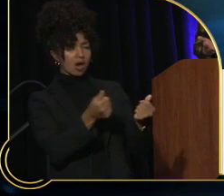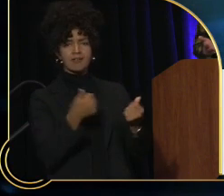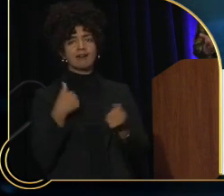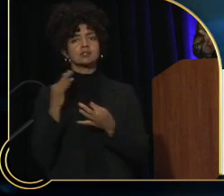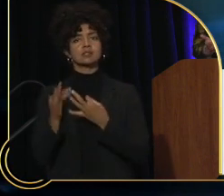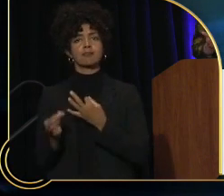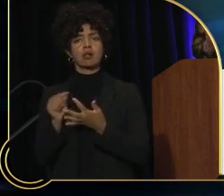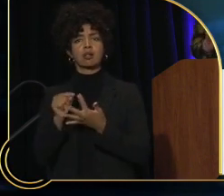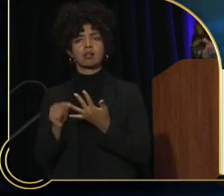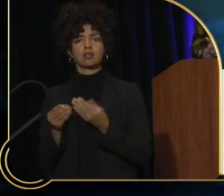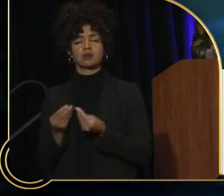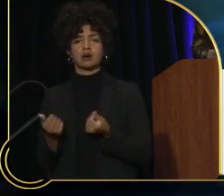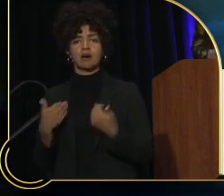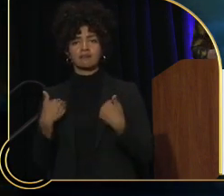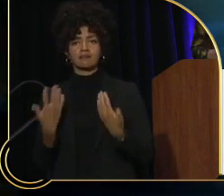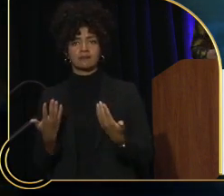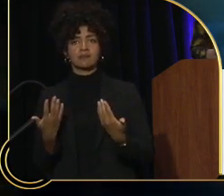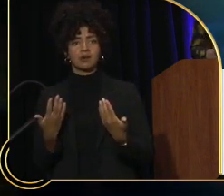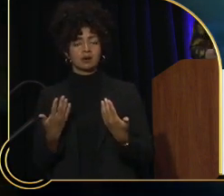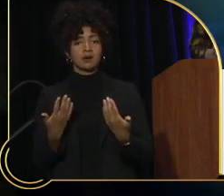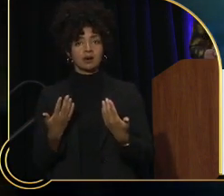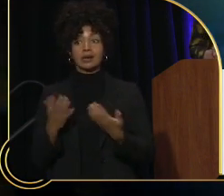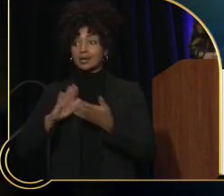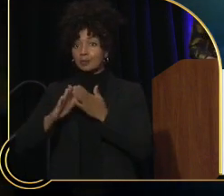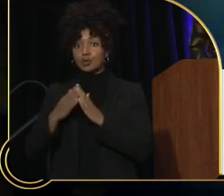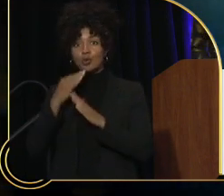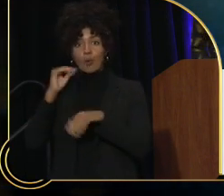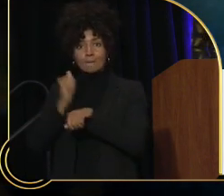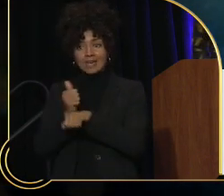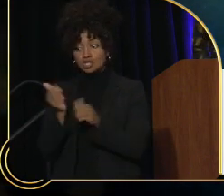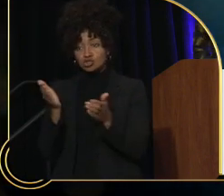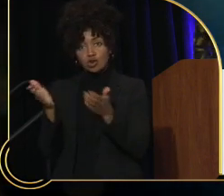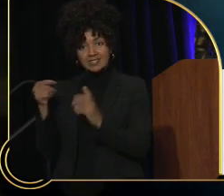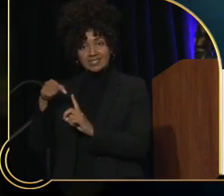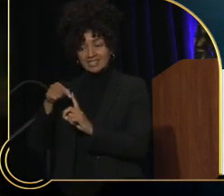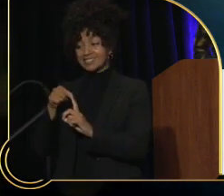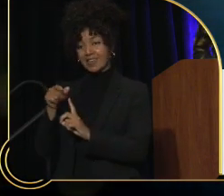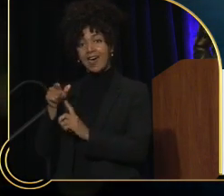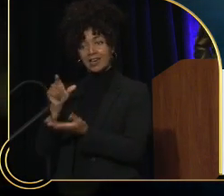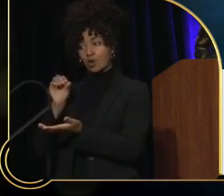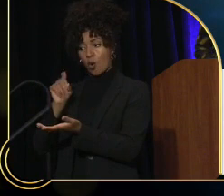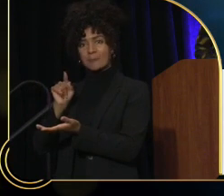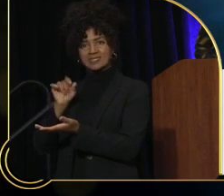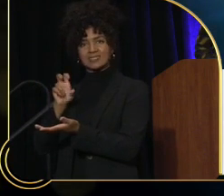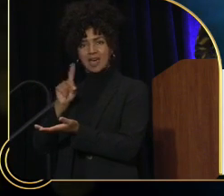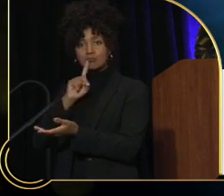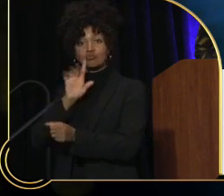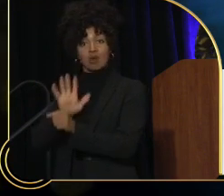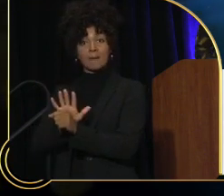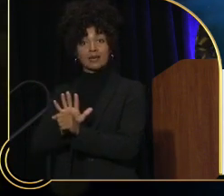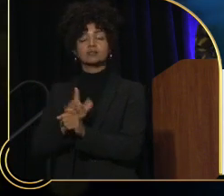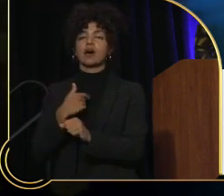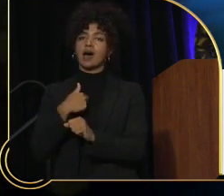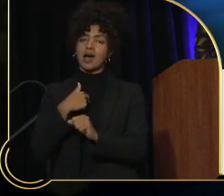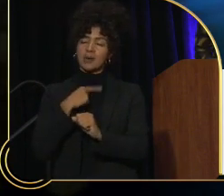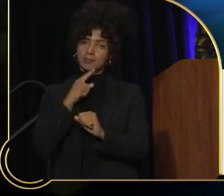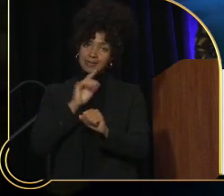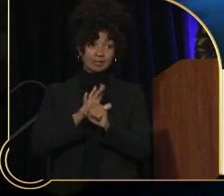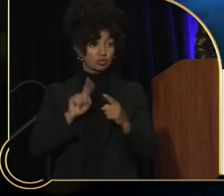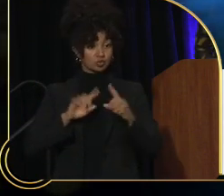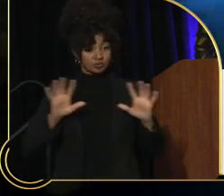community-based services that Olmstead promised. I am driven to continue this critically important work with all of